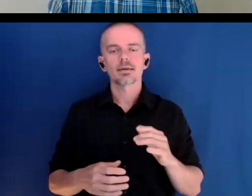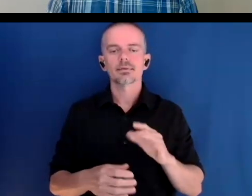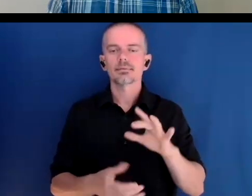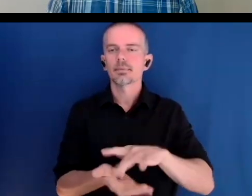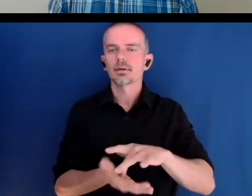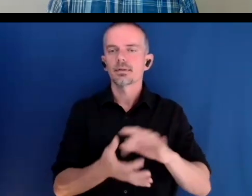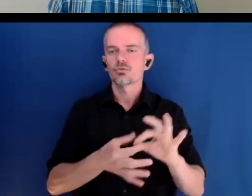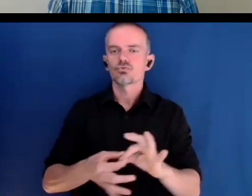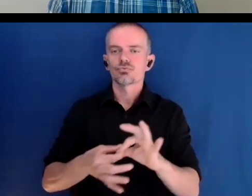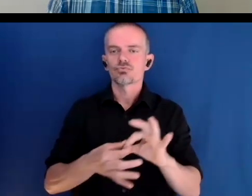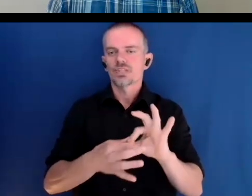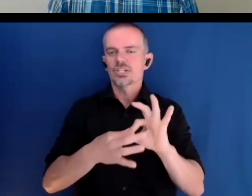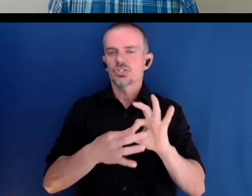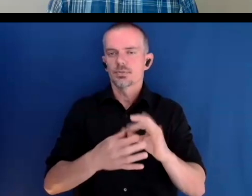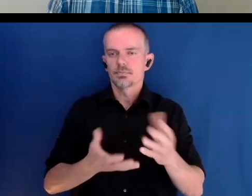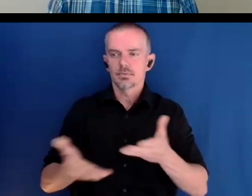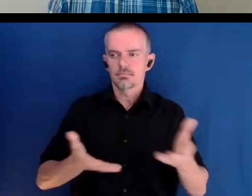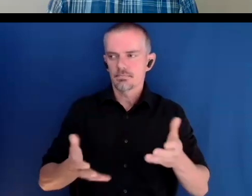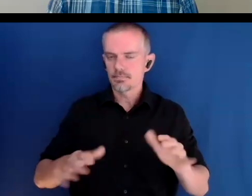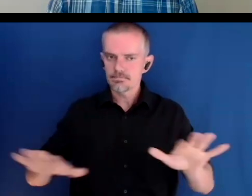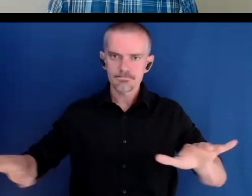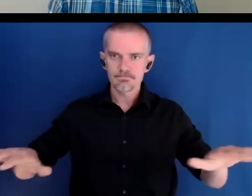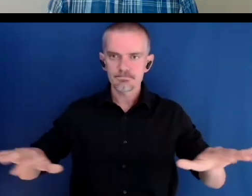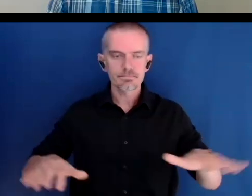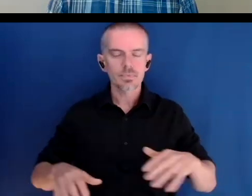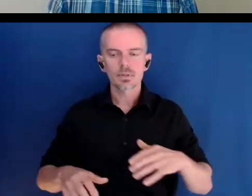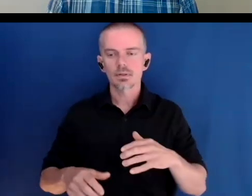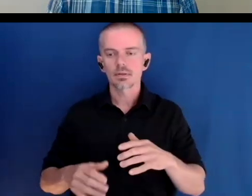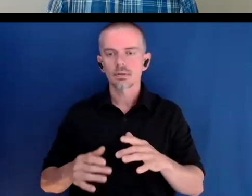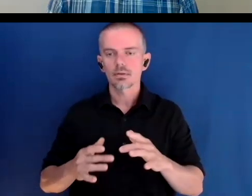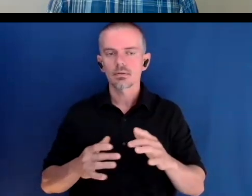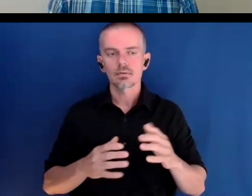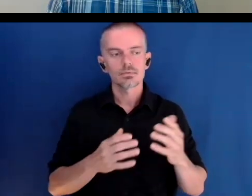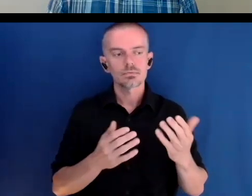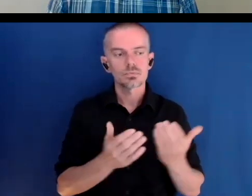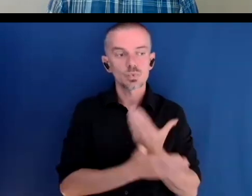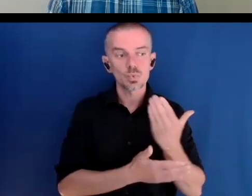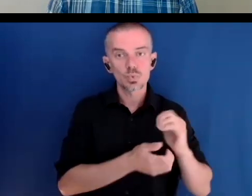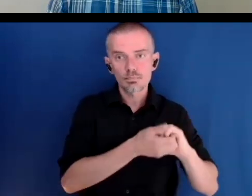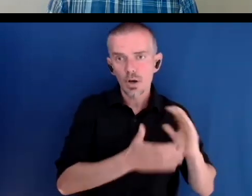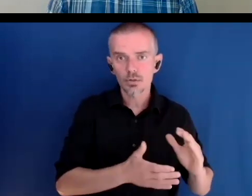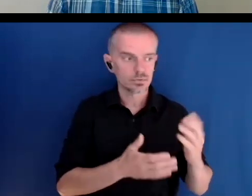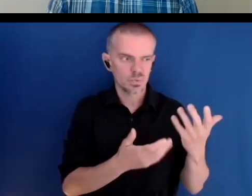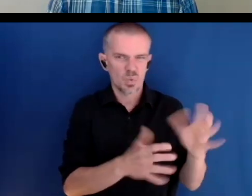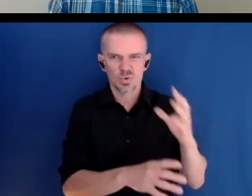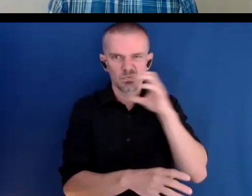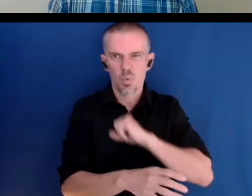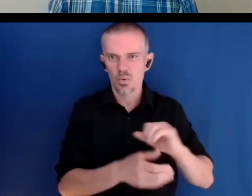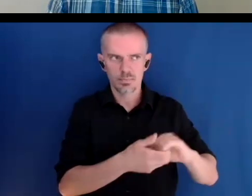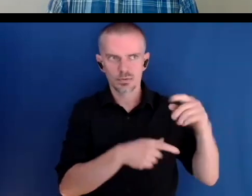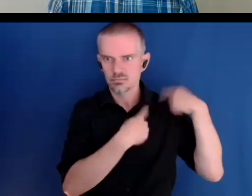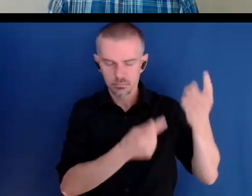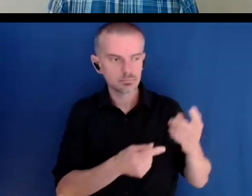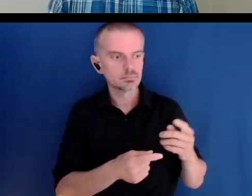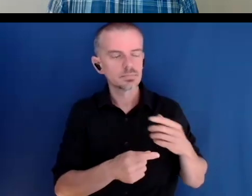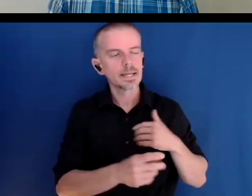manager and able to reach out to both new and existing partners and really dive